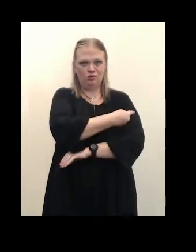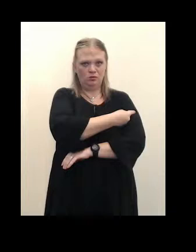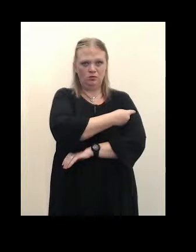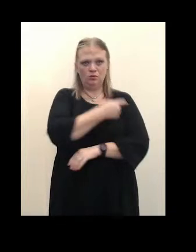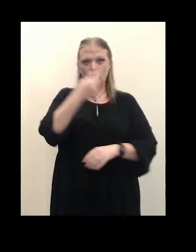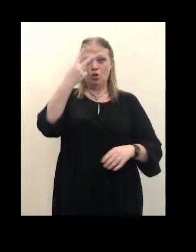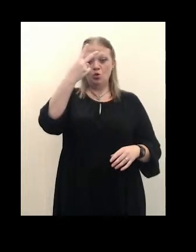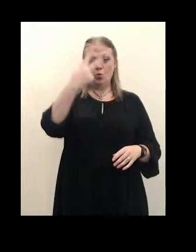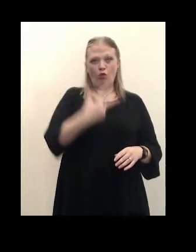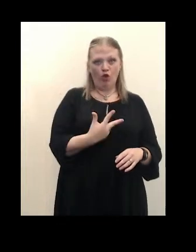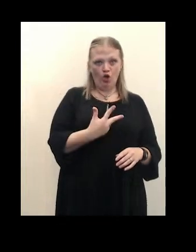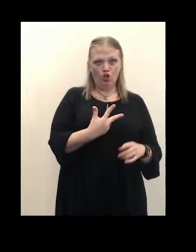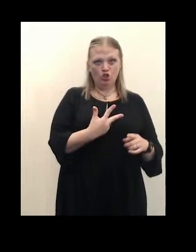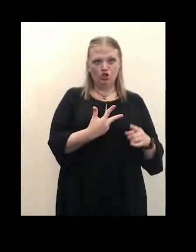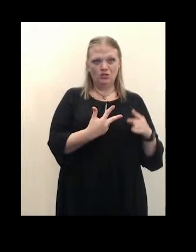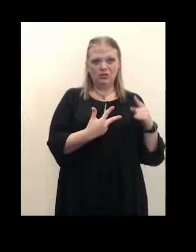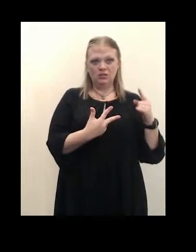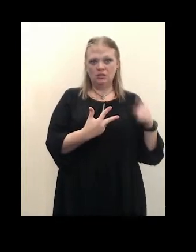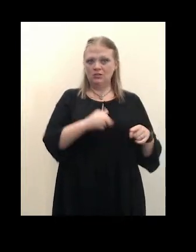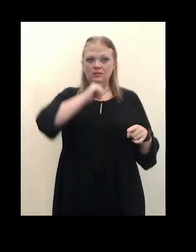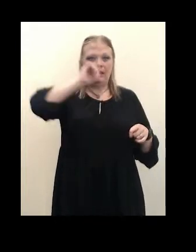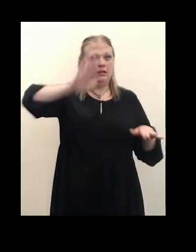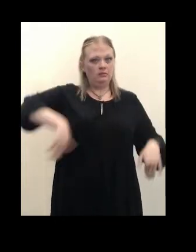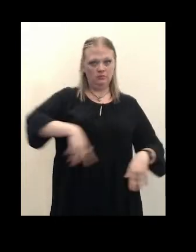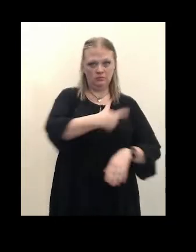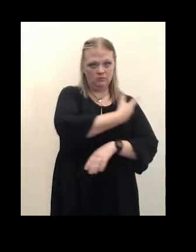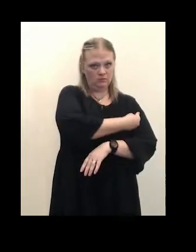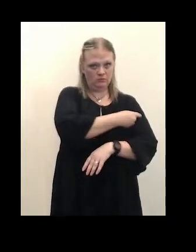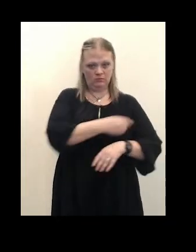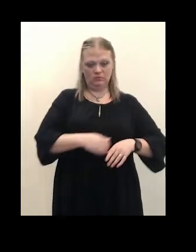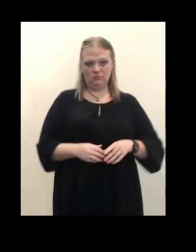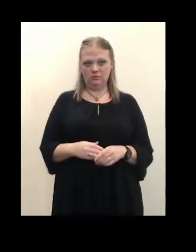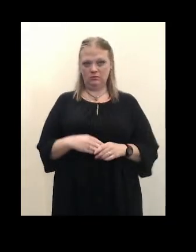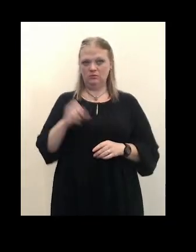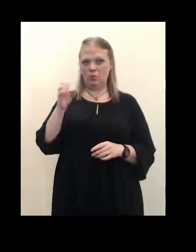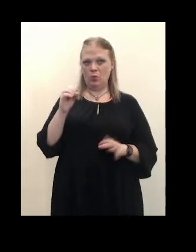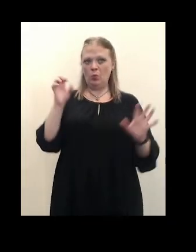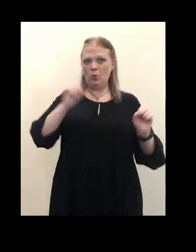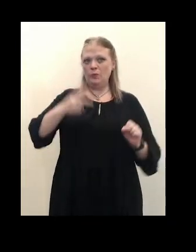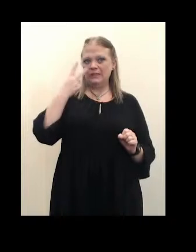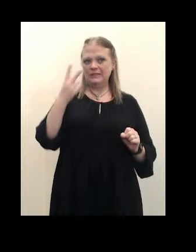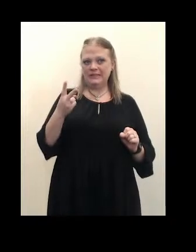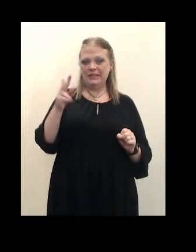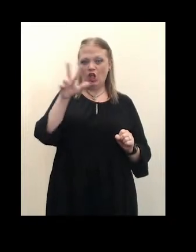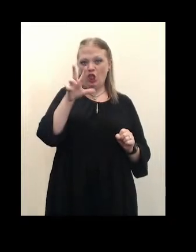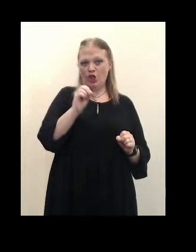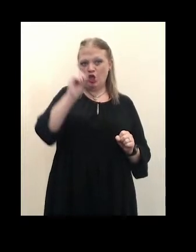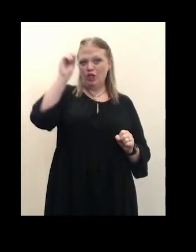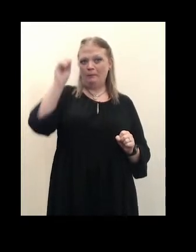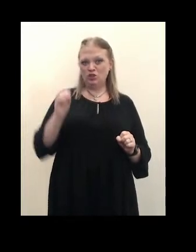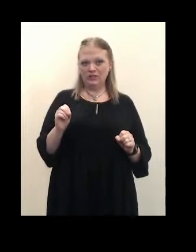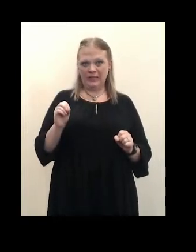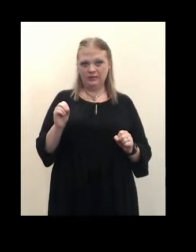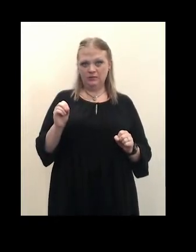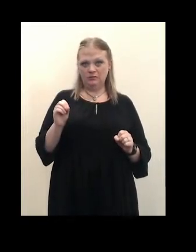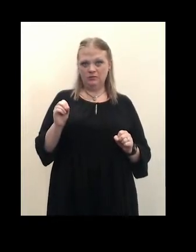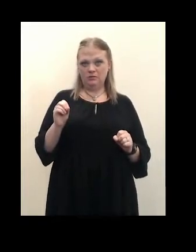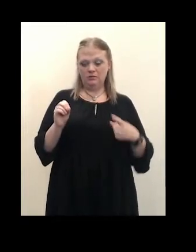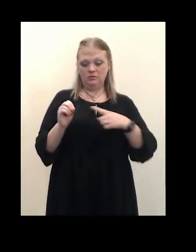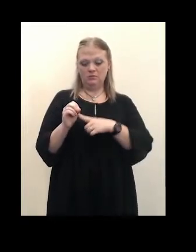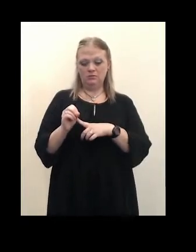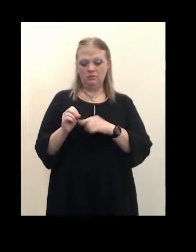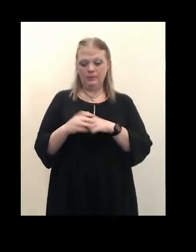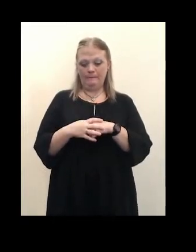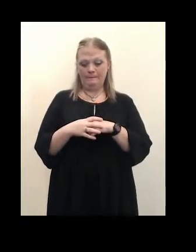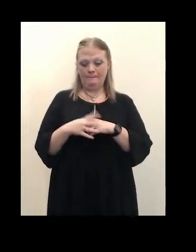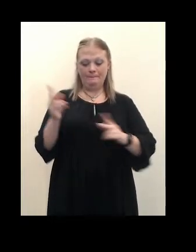2/3 are not fully vaccinated. So you can see that the 30% of people who are